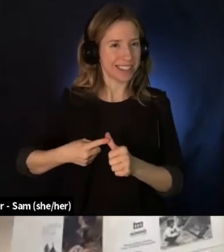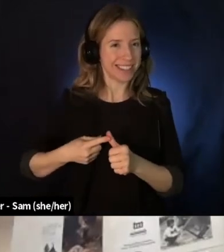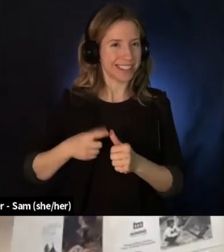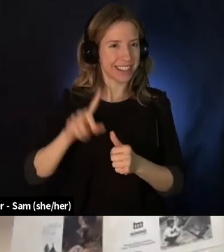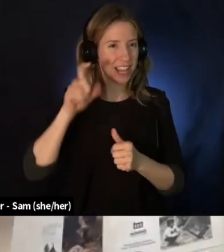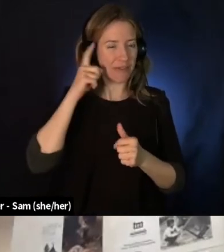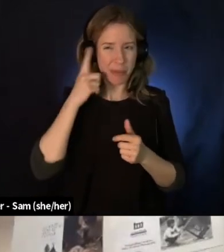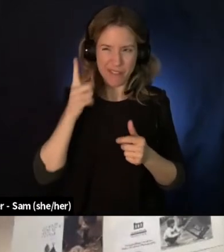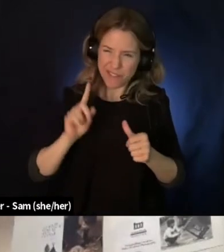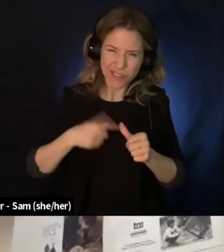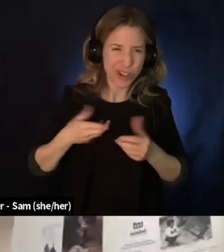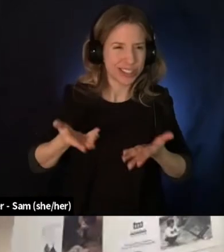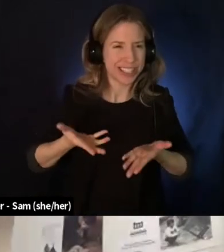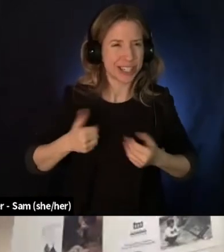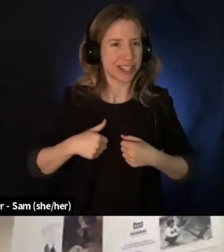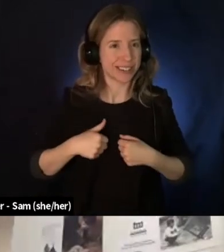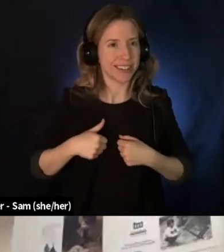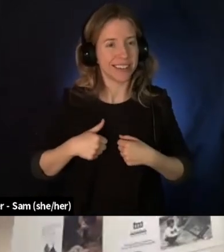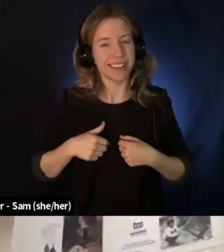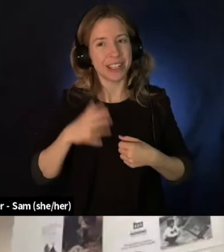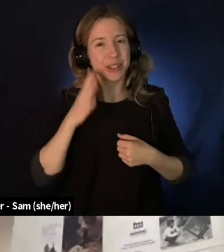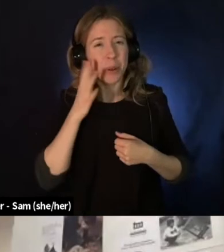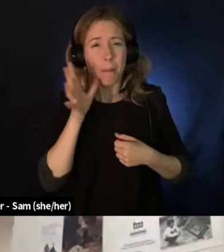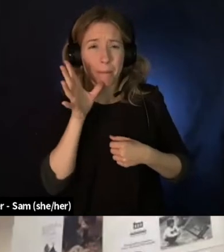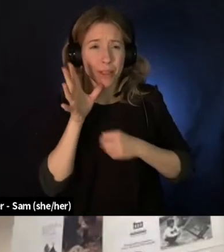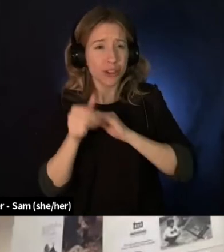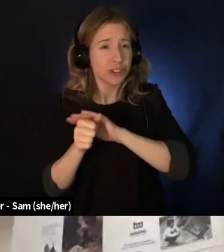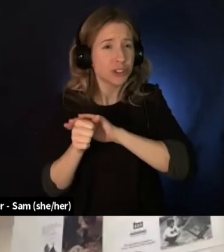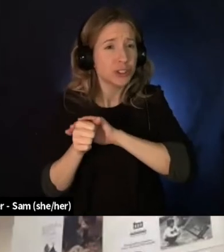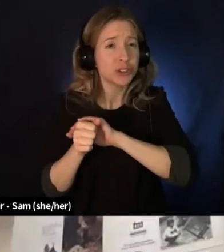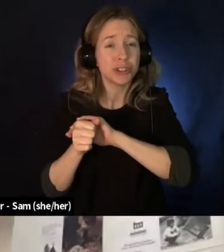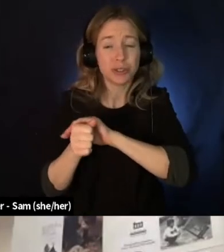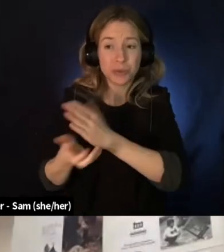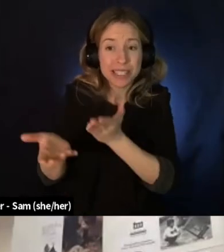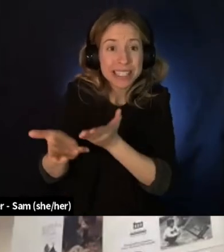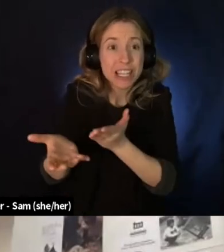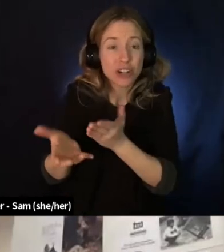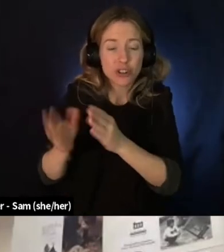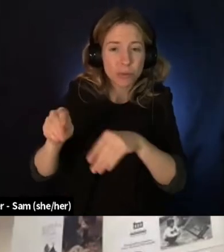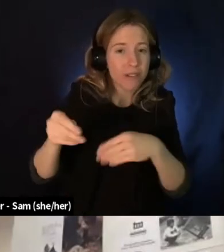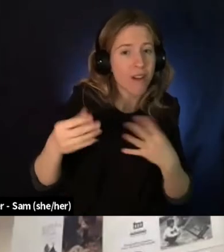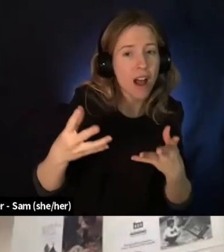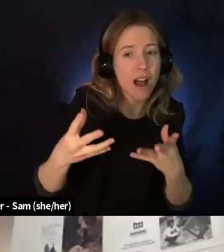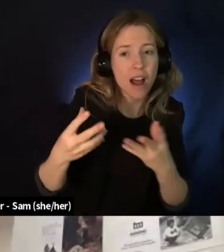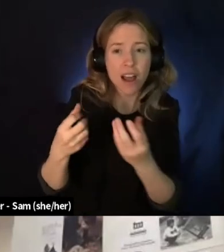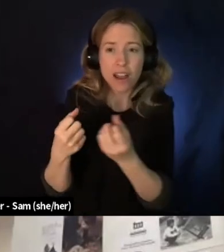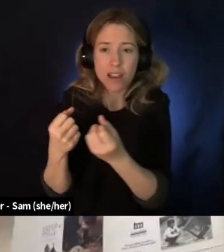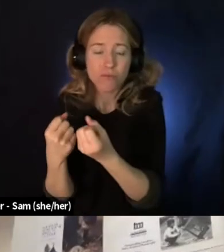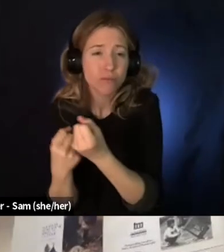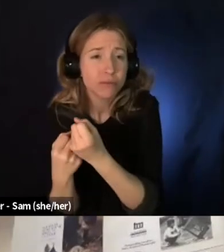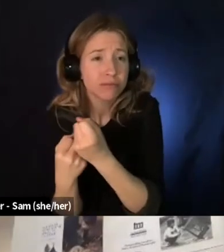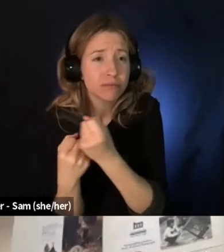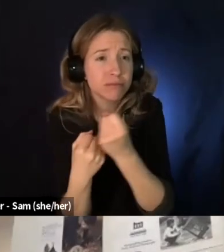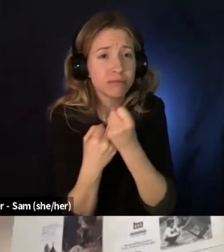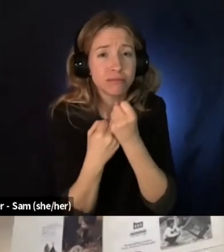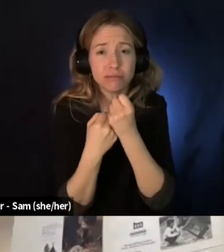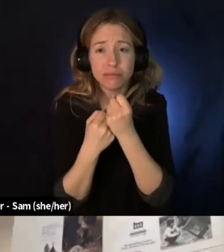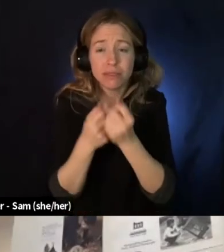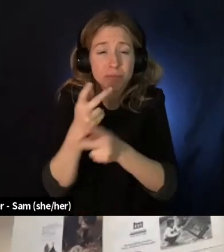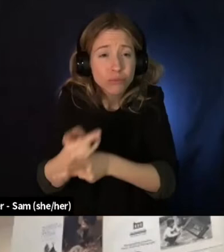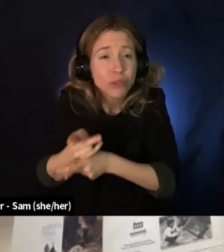and protect all that surrounds us, all of our brothers and sisters. And you will also notice that in our